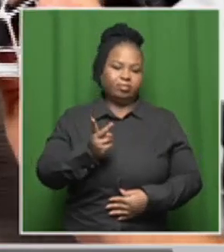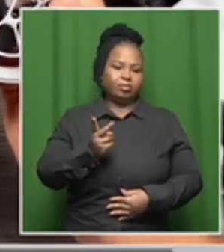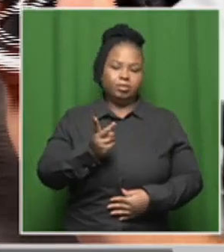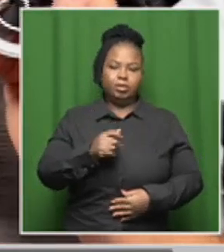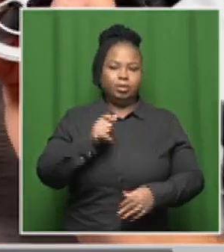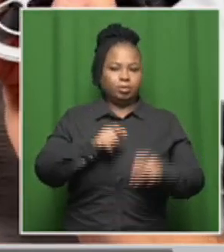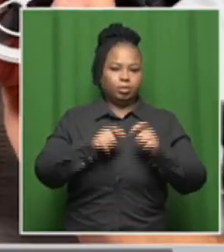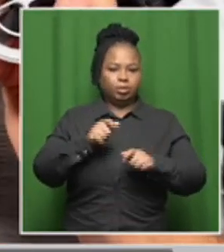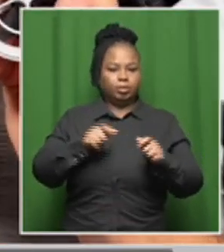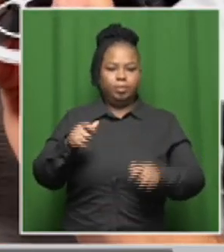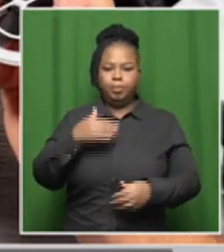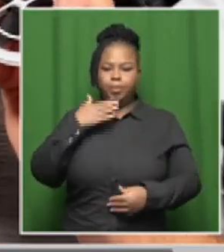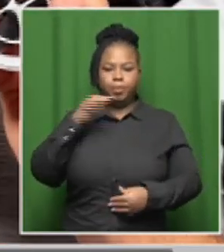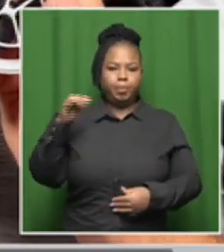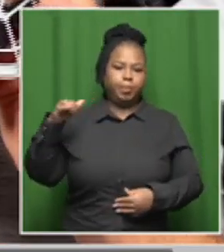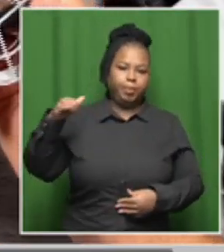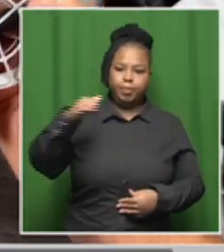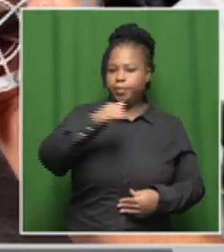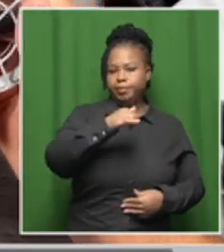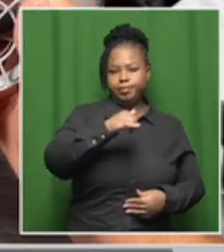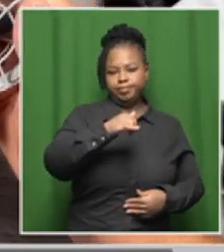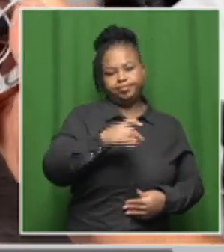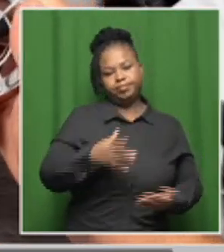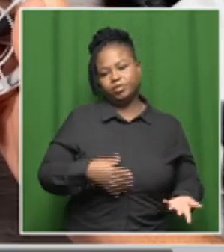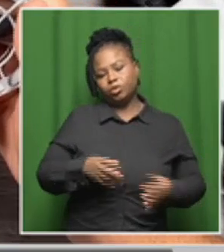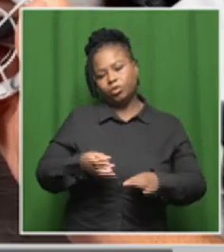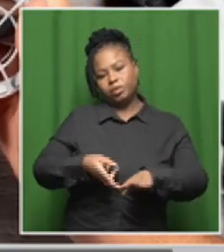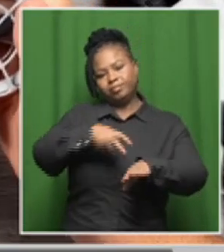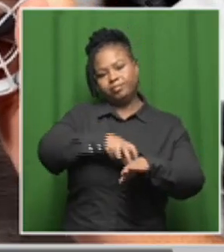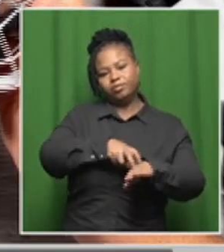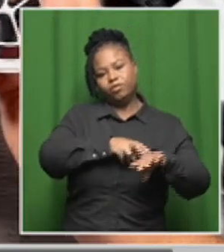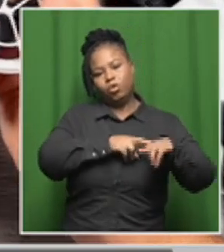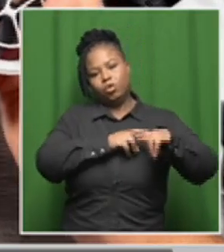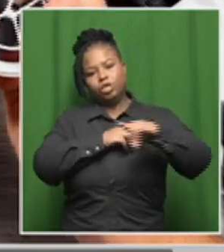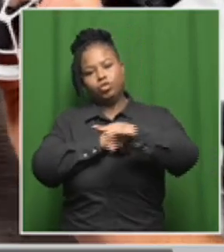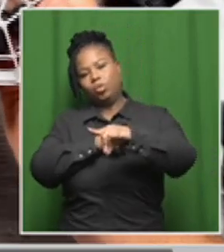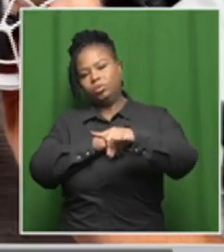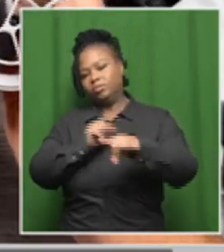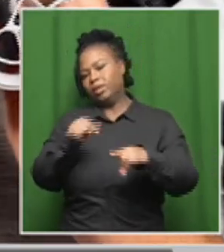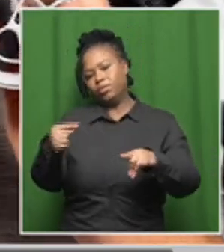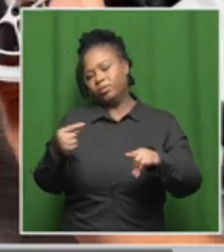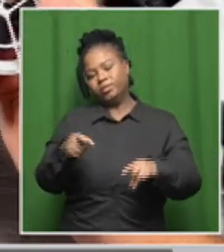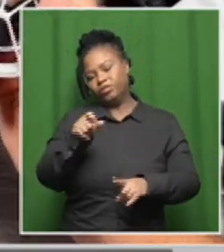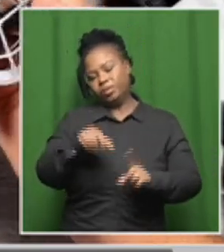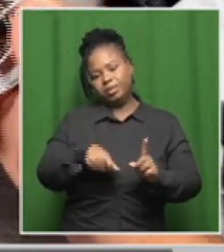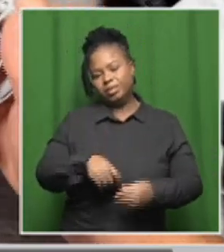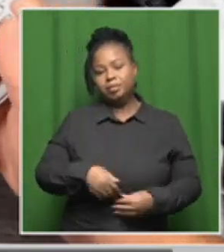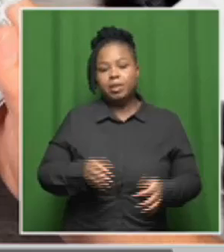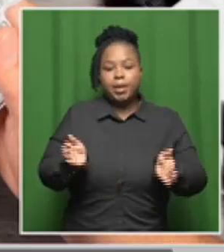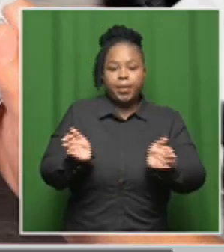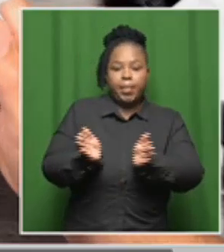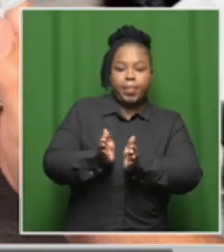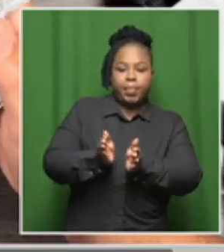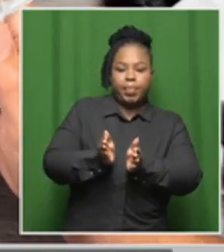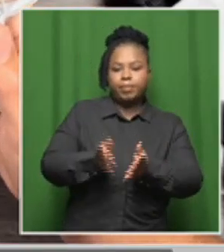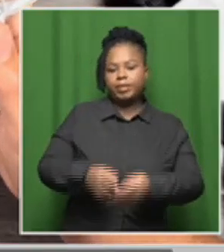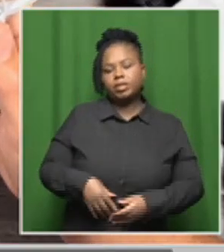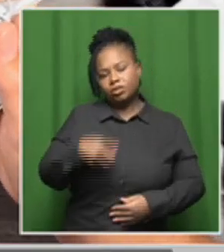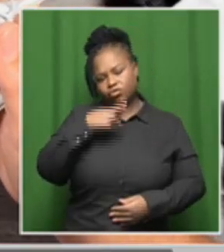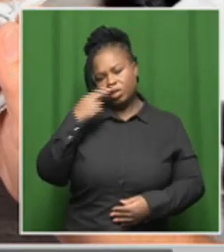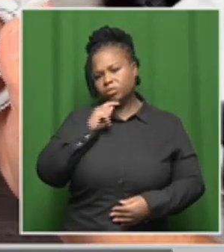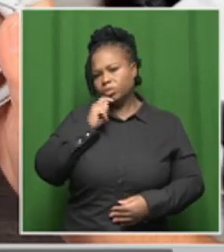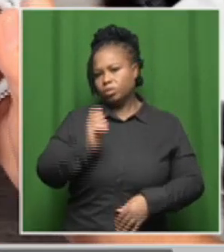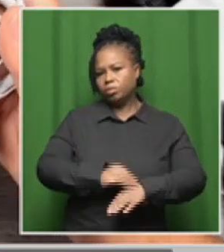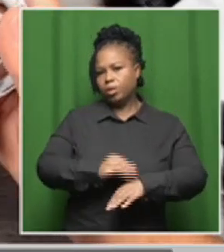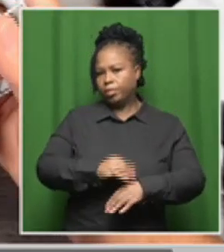commuting, if you like, with passenger-carrying drones. Yeah. But nonetheless, small drones are a very real problem right now.